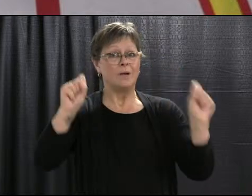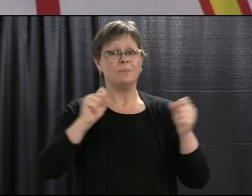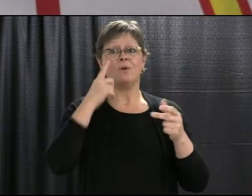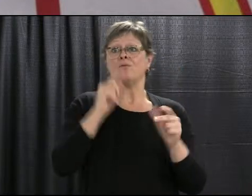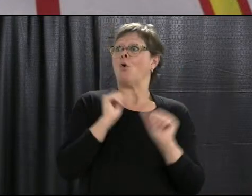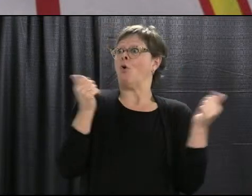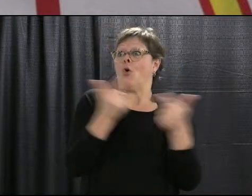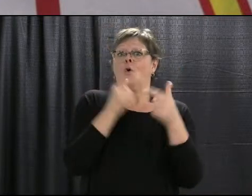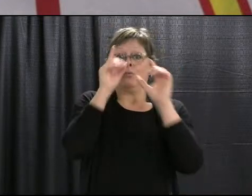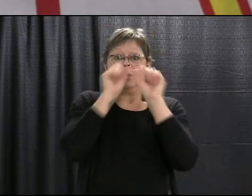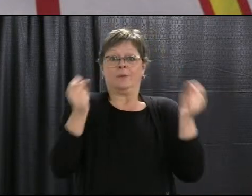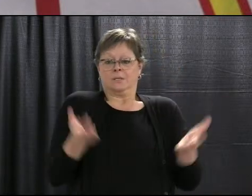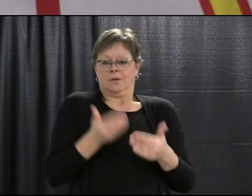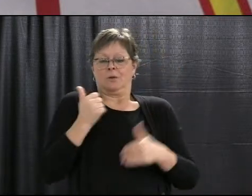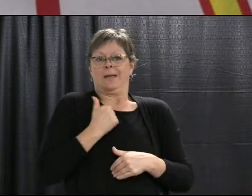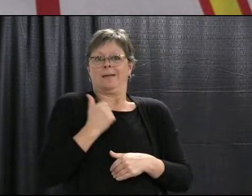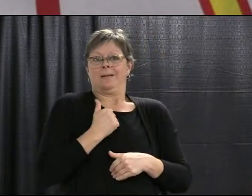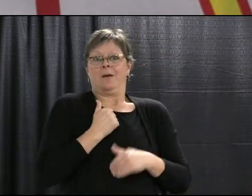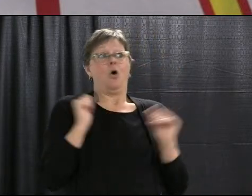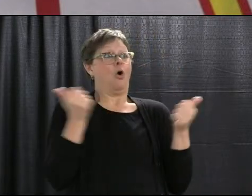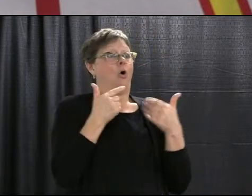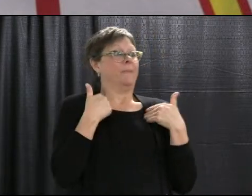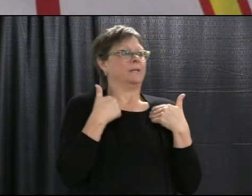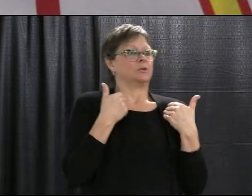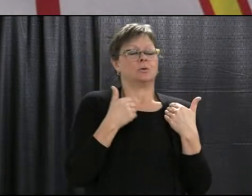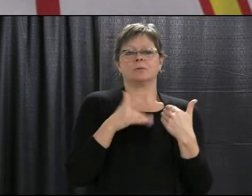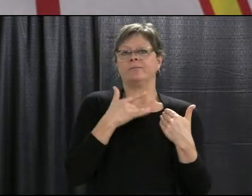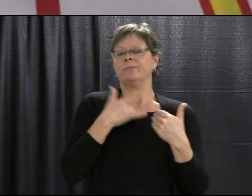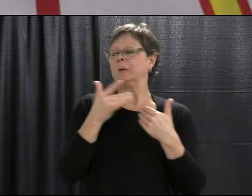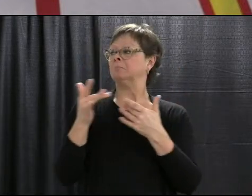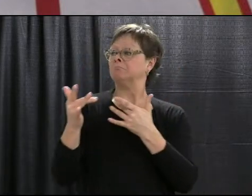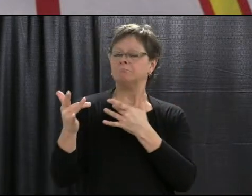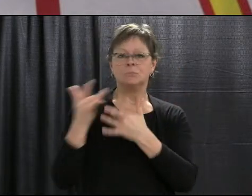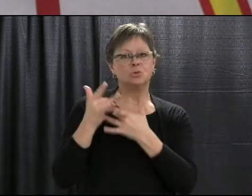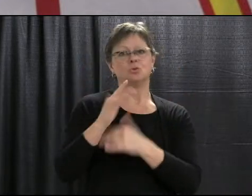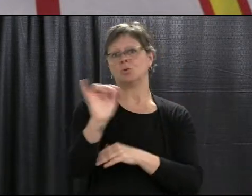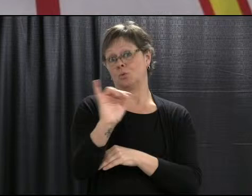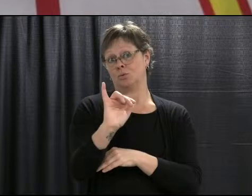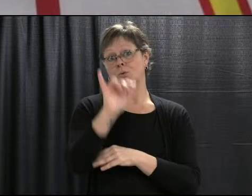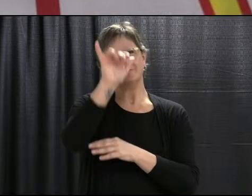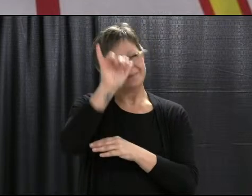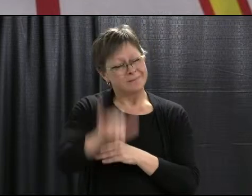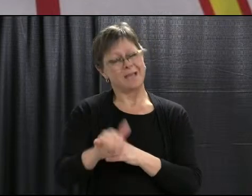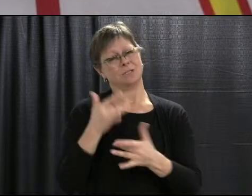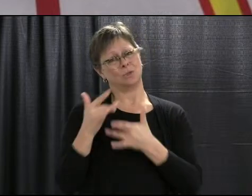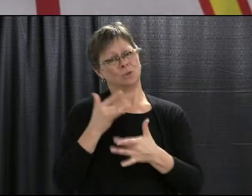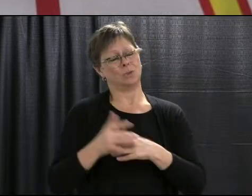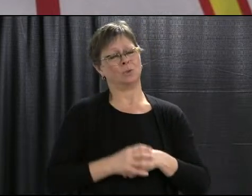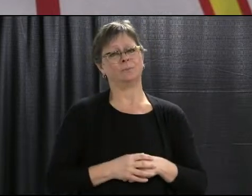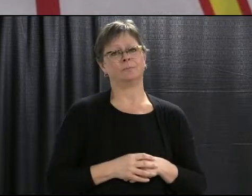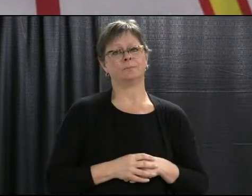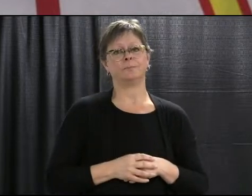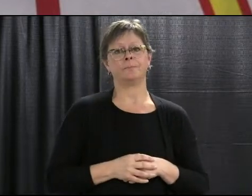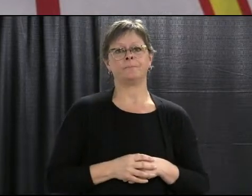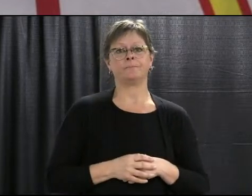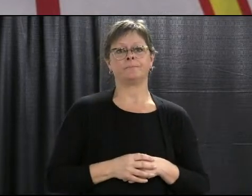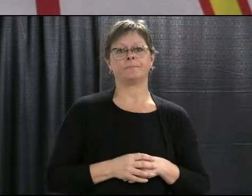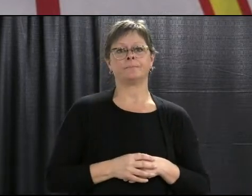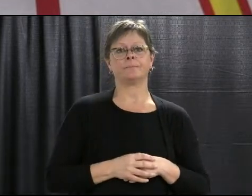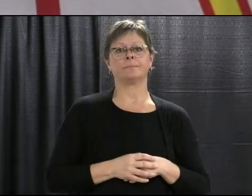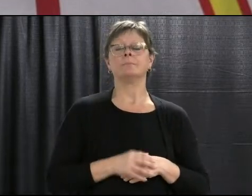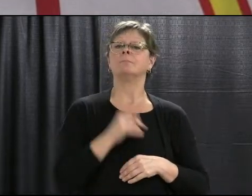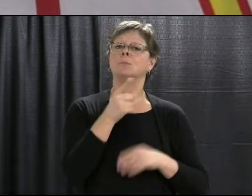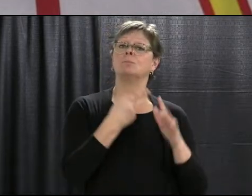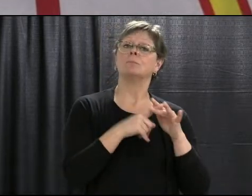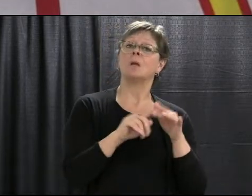Canada and every minister in Canada. And that is what we're grappling with. Thanks. Minister, you started with a statement about the